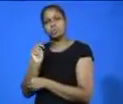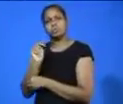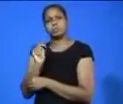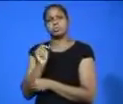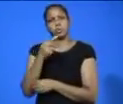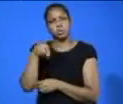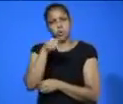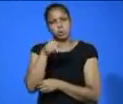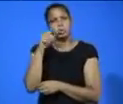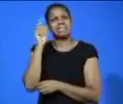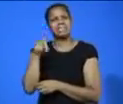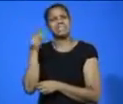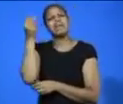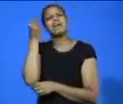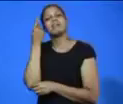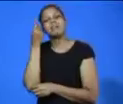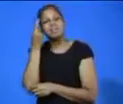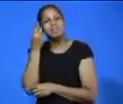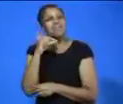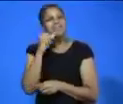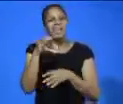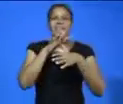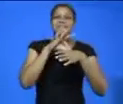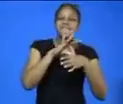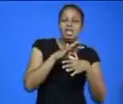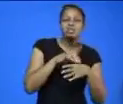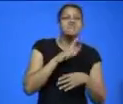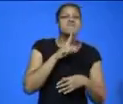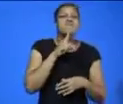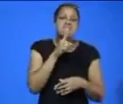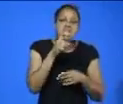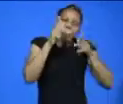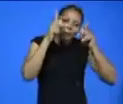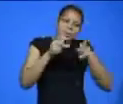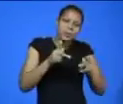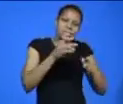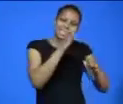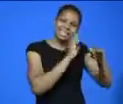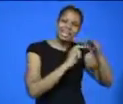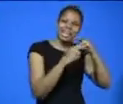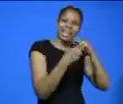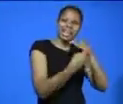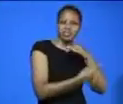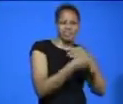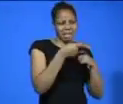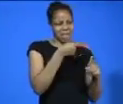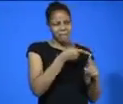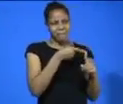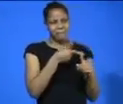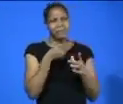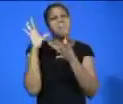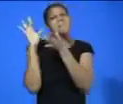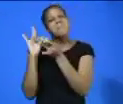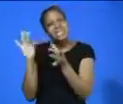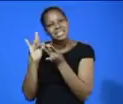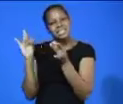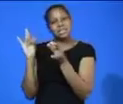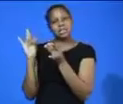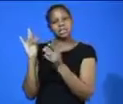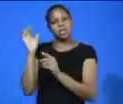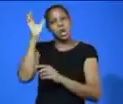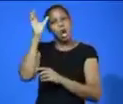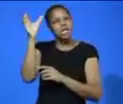have to understand, it was not the coming in flesh of the real man Elijah. It was the message, the